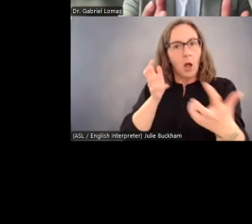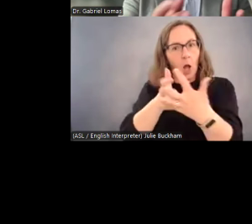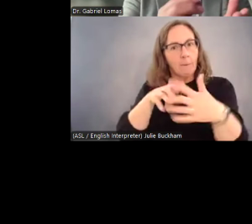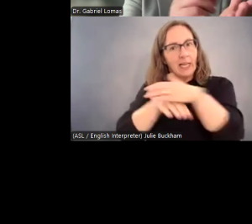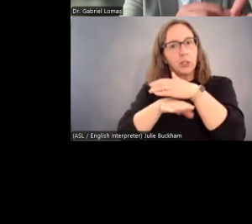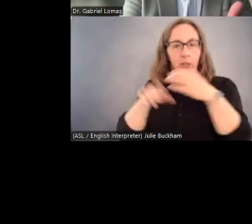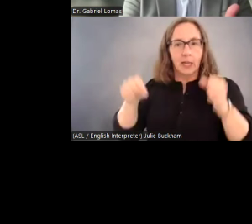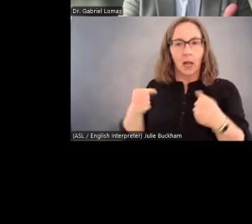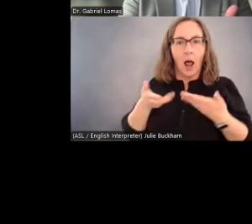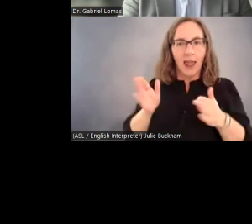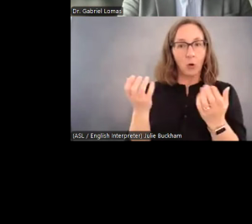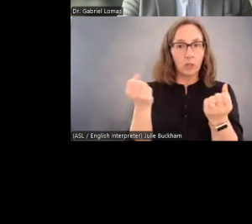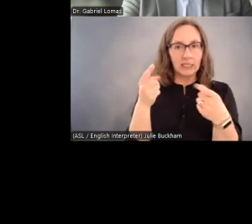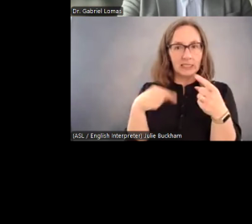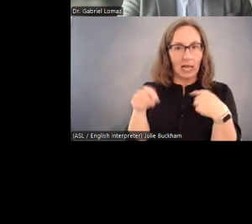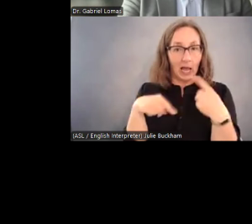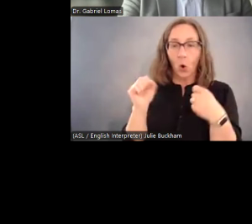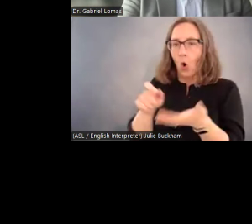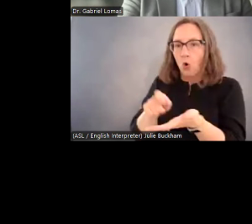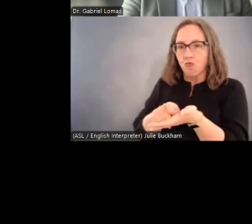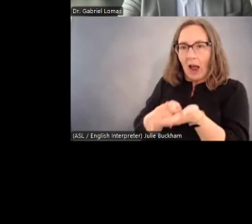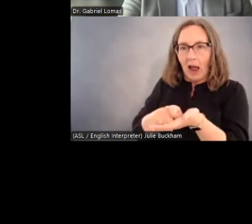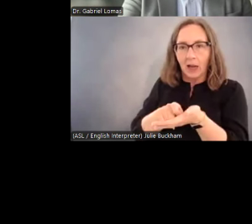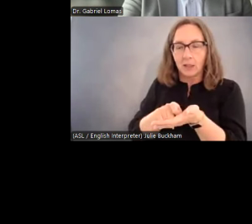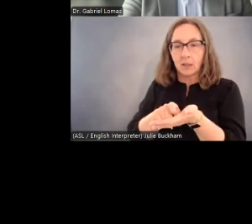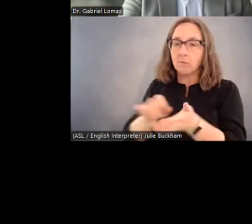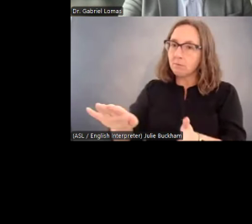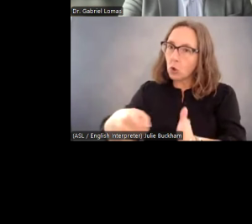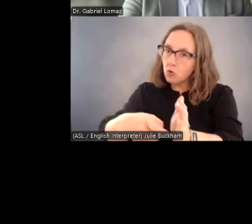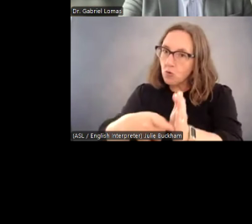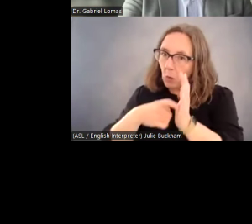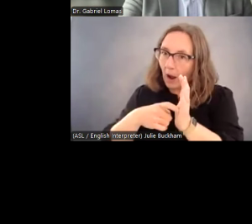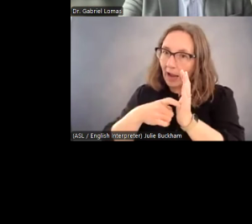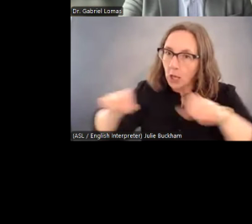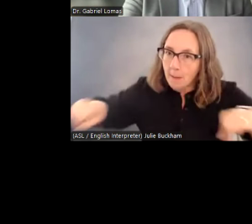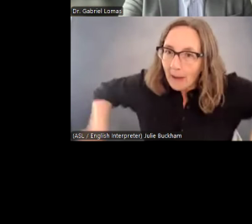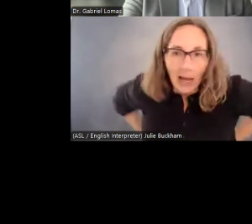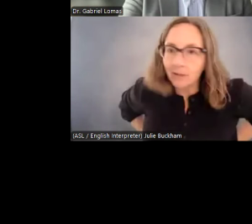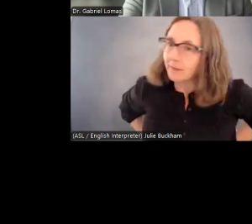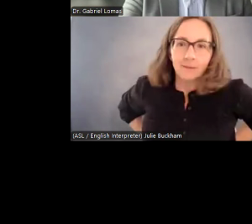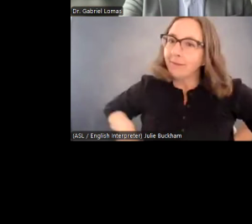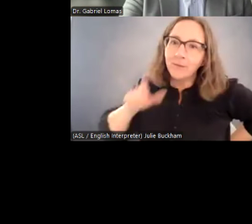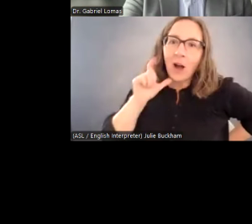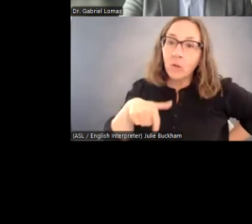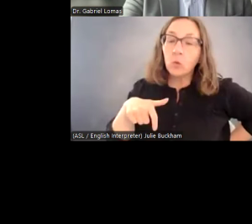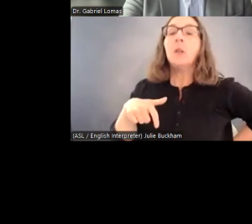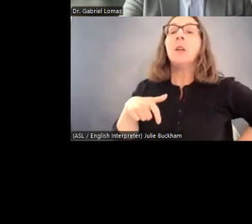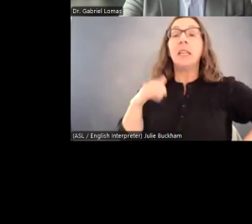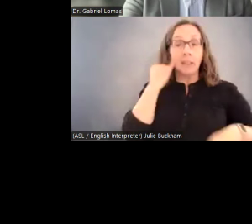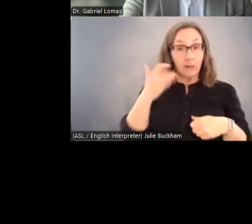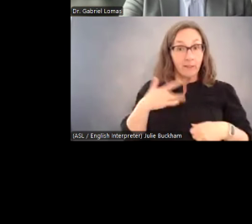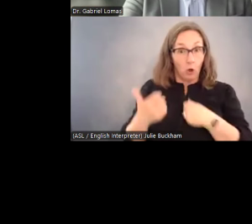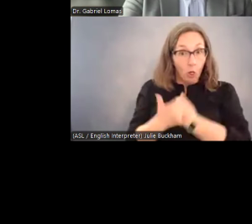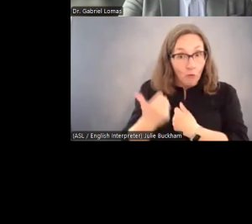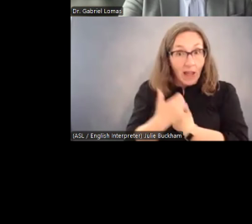use some sign language or to be able to write. It's not required for they handcuff in the back unless they feel like if there's any threats to their safety.